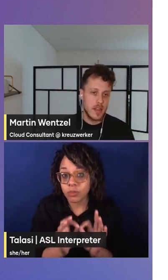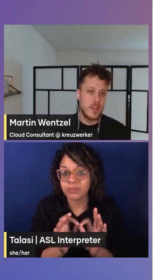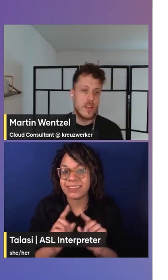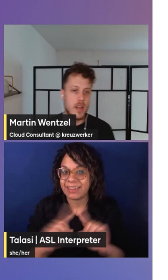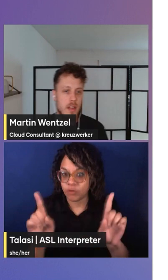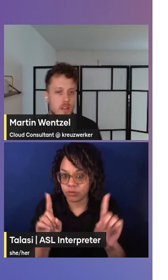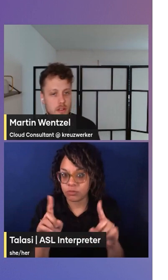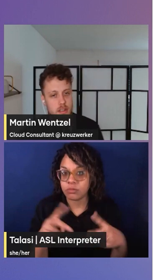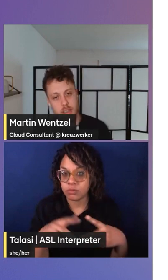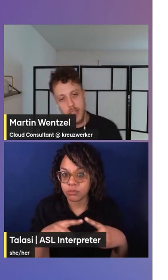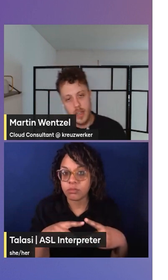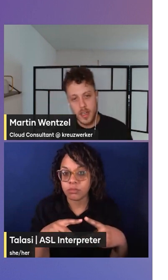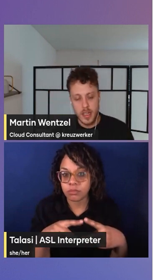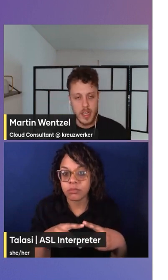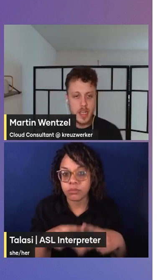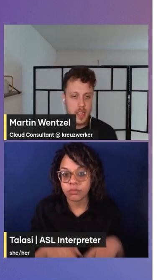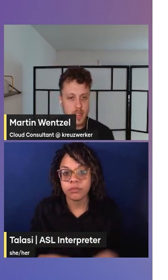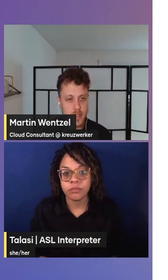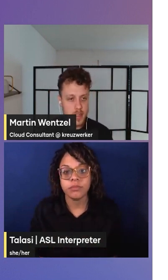see the long